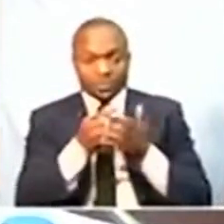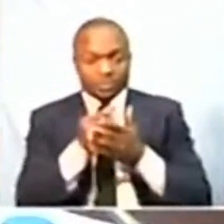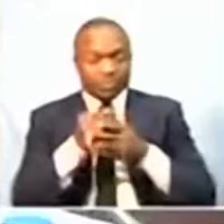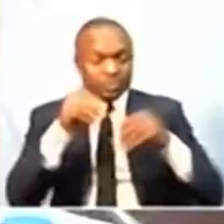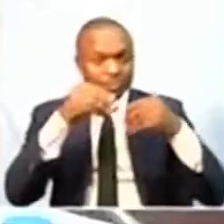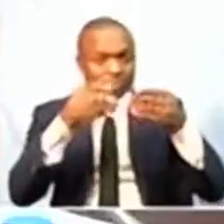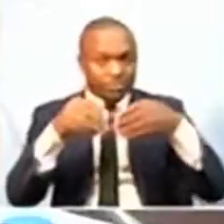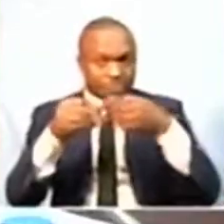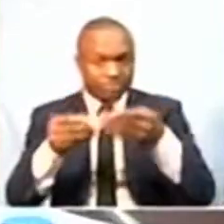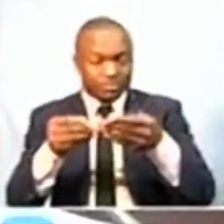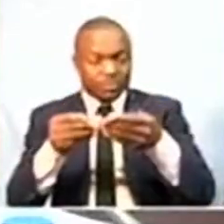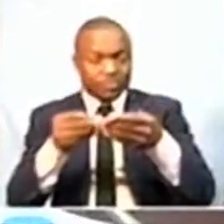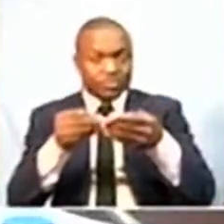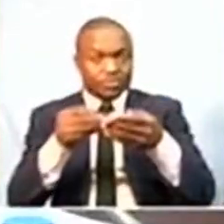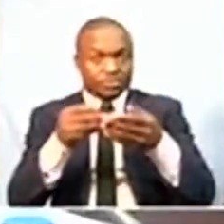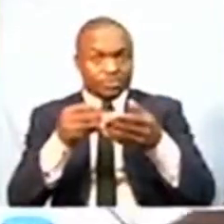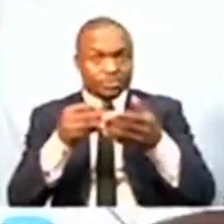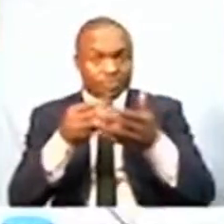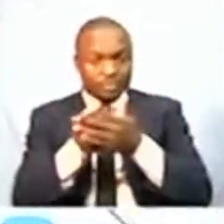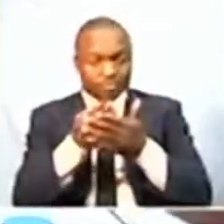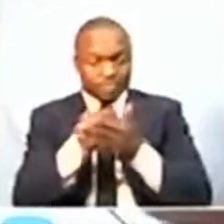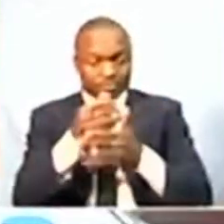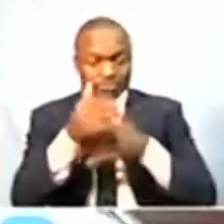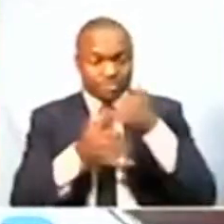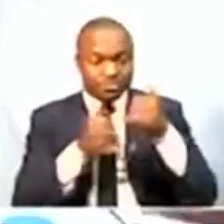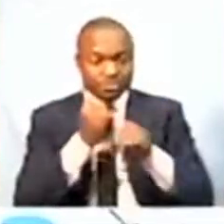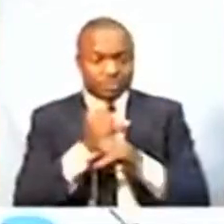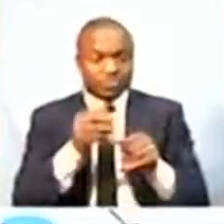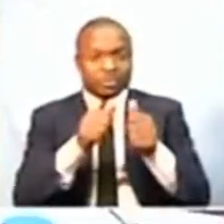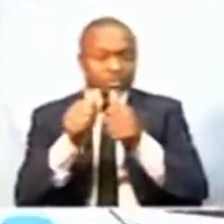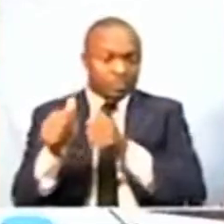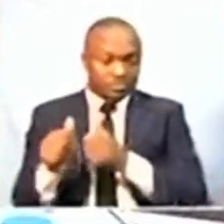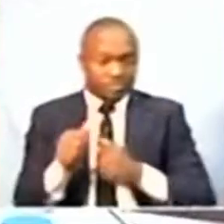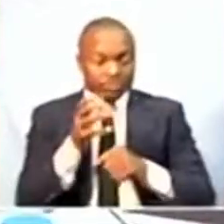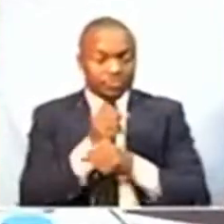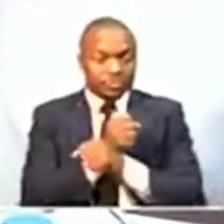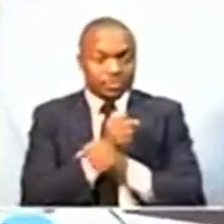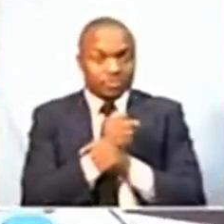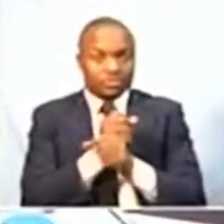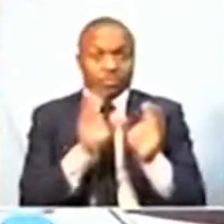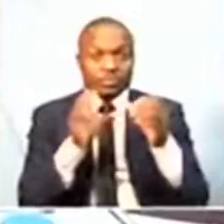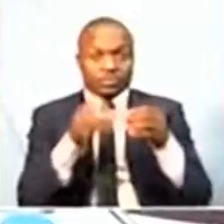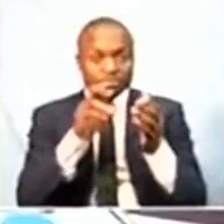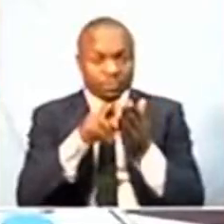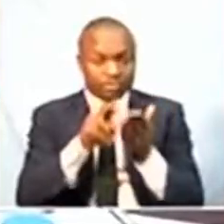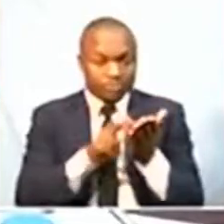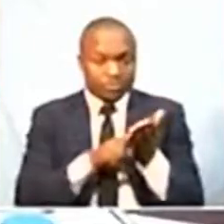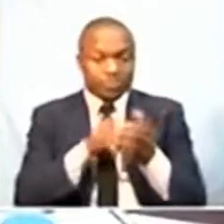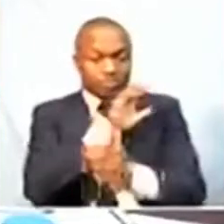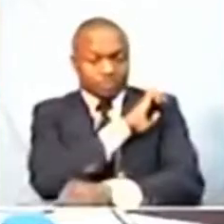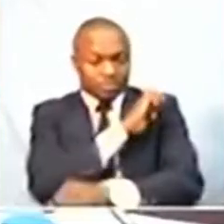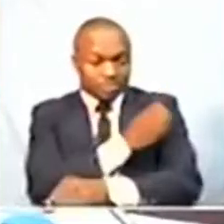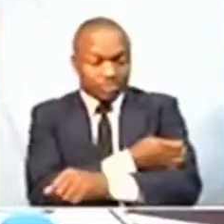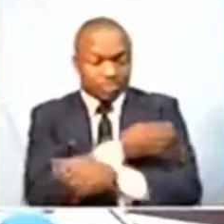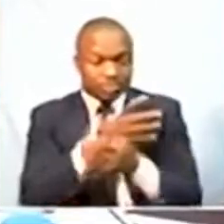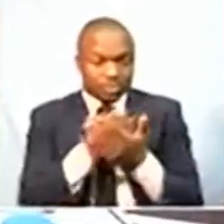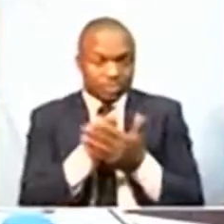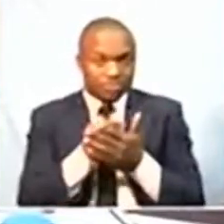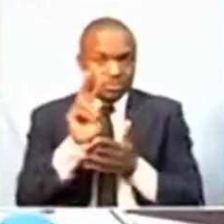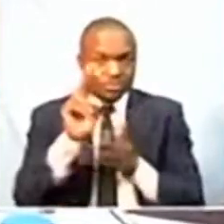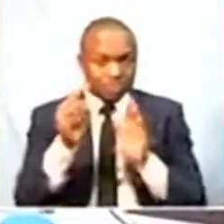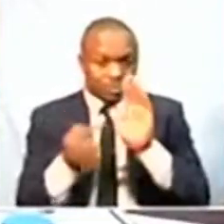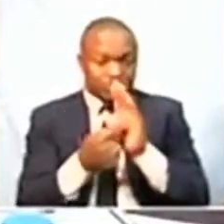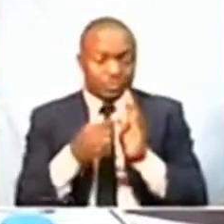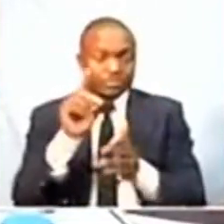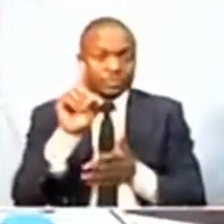within the accounting period. Action taken, Chair. Council wishes to report that the empowerment grants amounting to